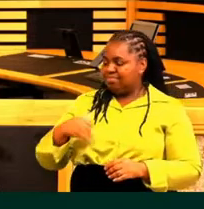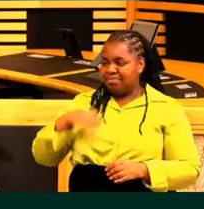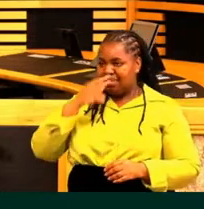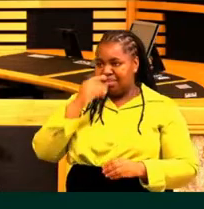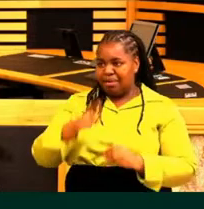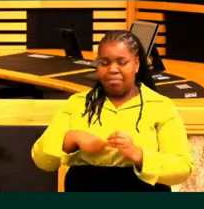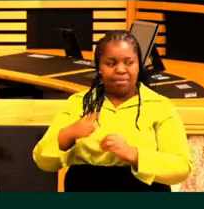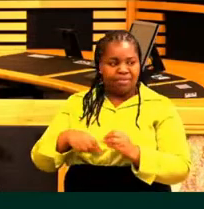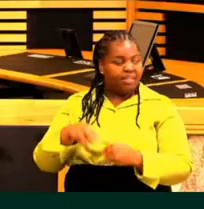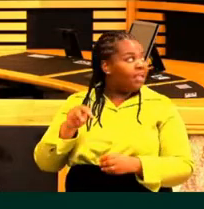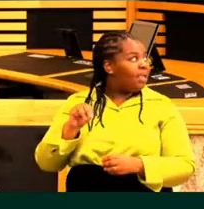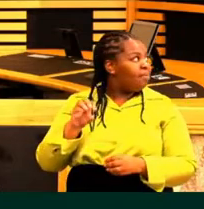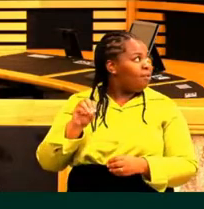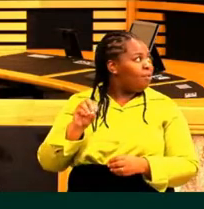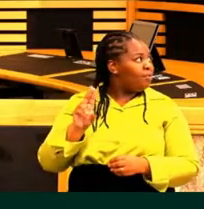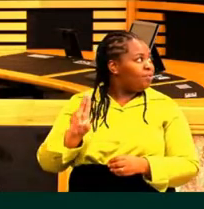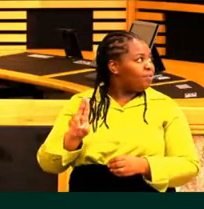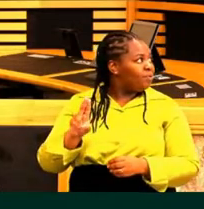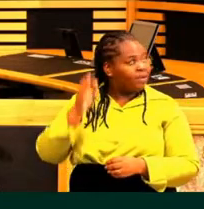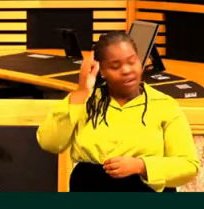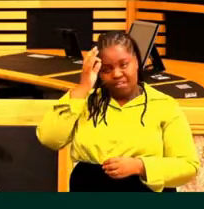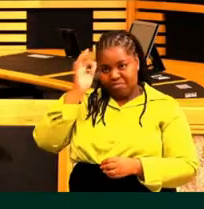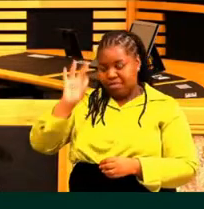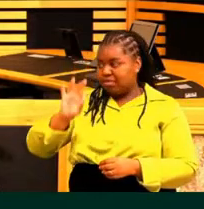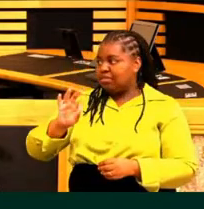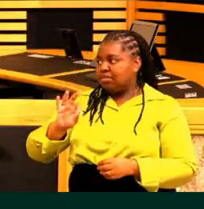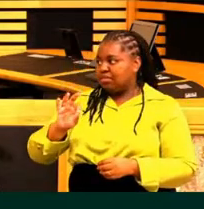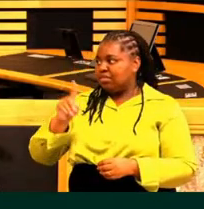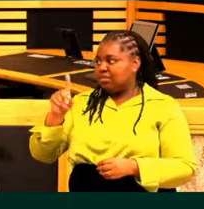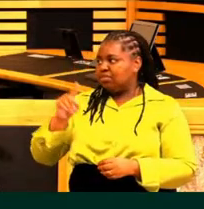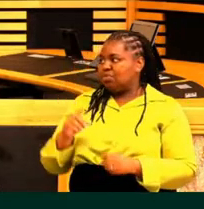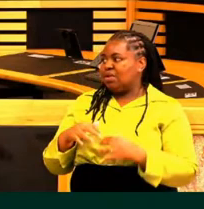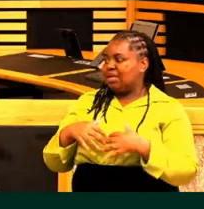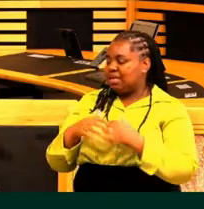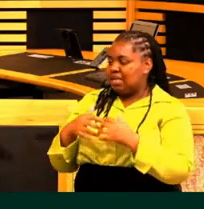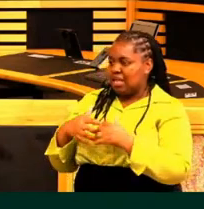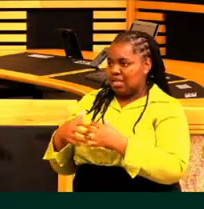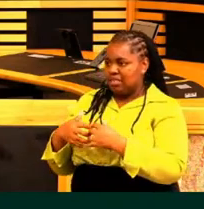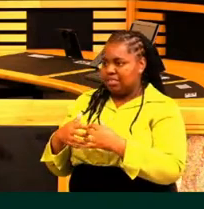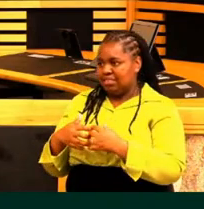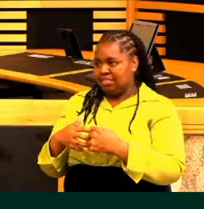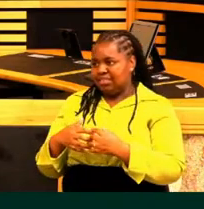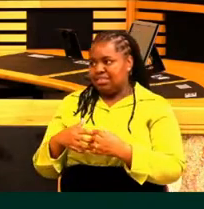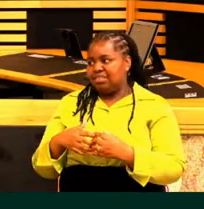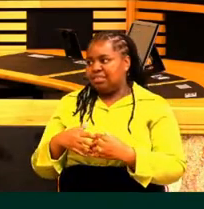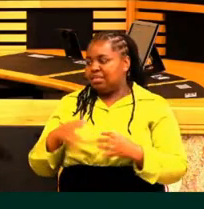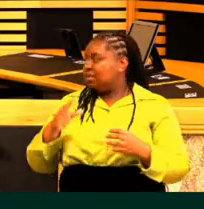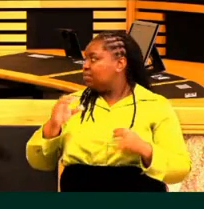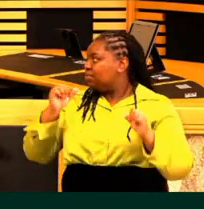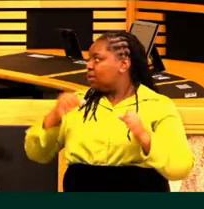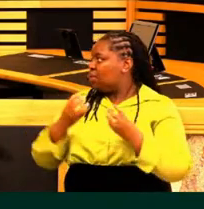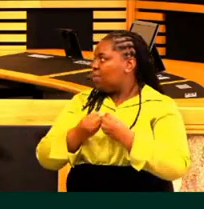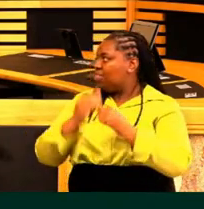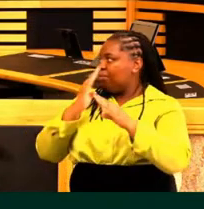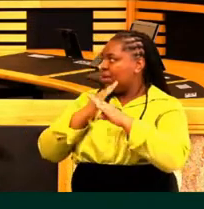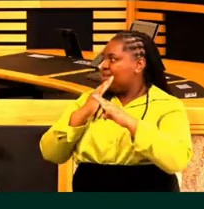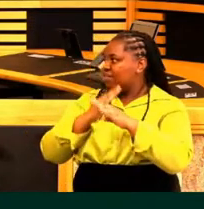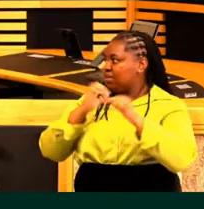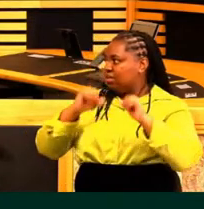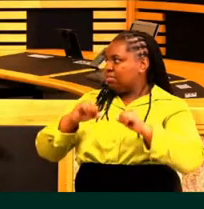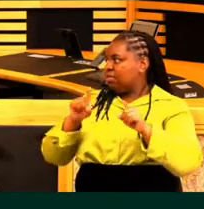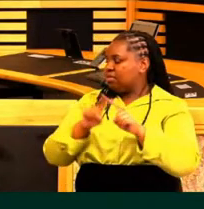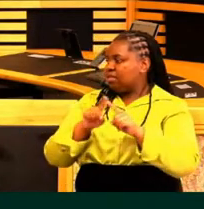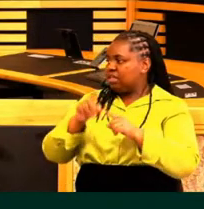obana we need mou's government and the private sector to create a takeoff agreements with private companies such as your